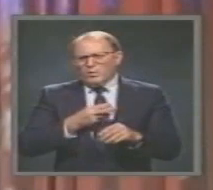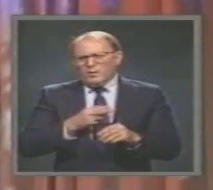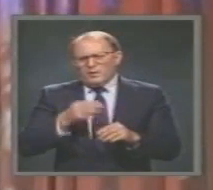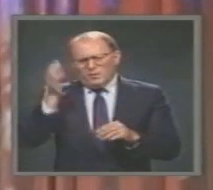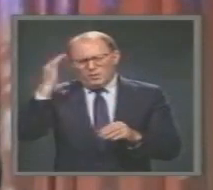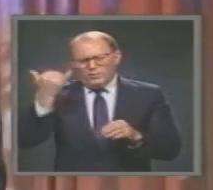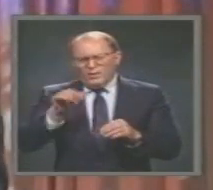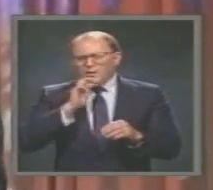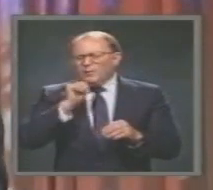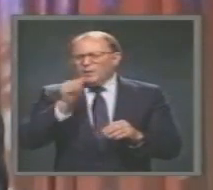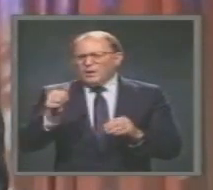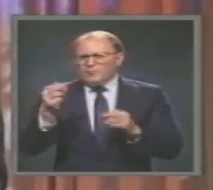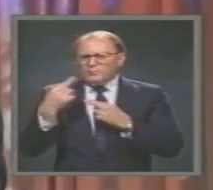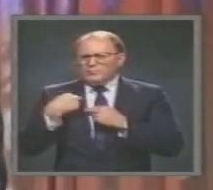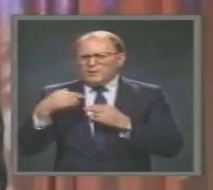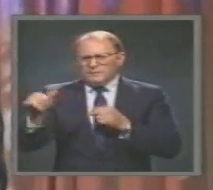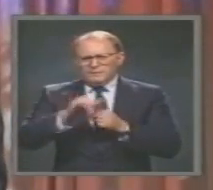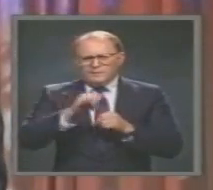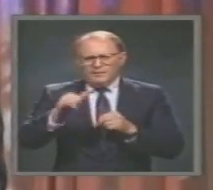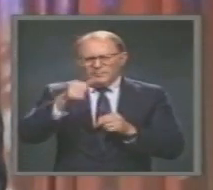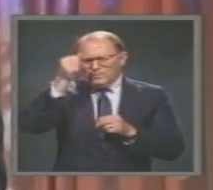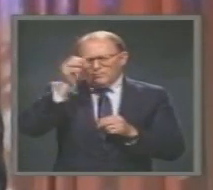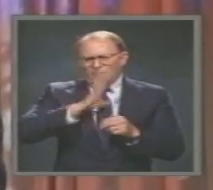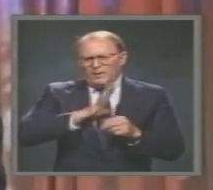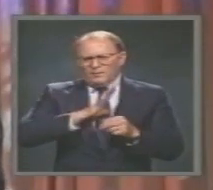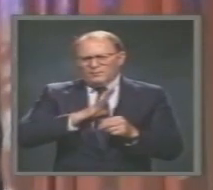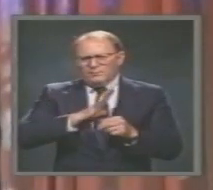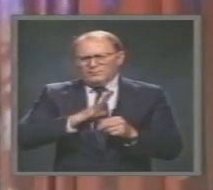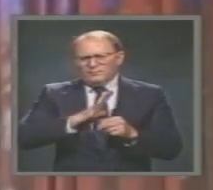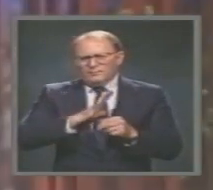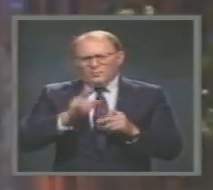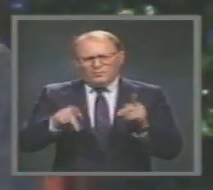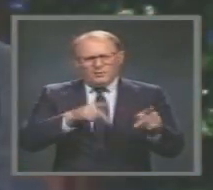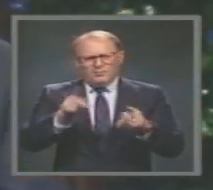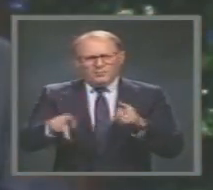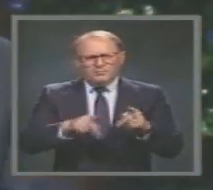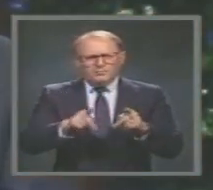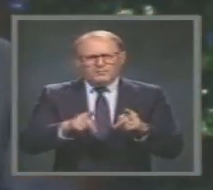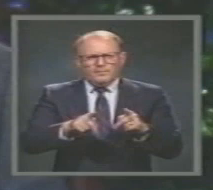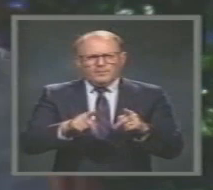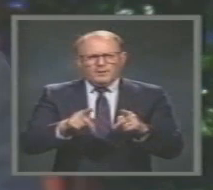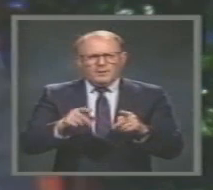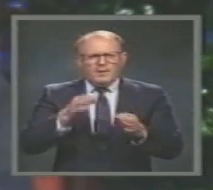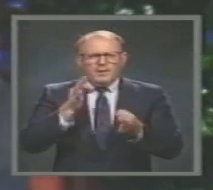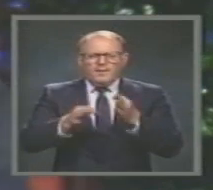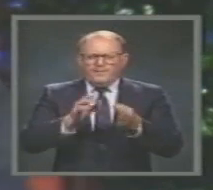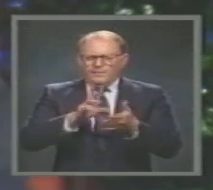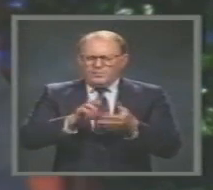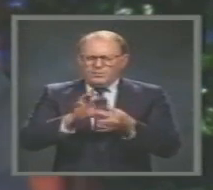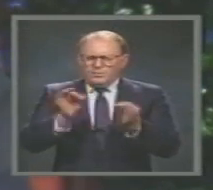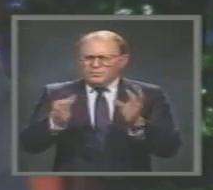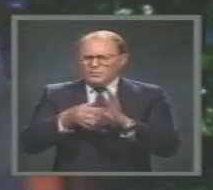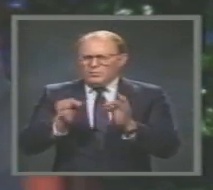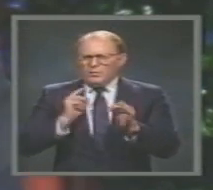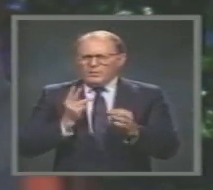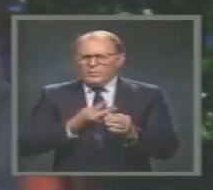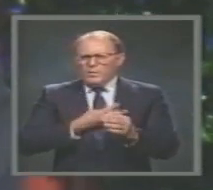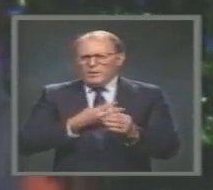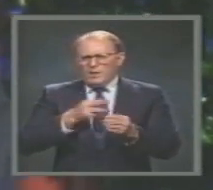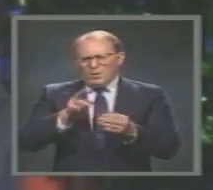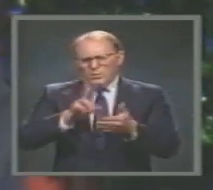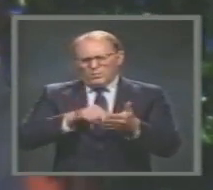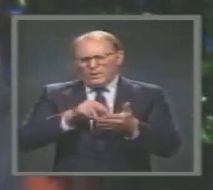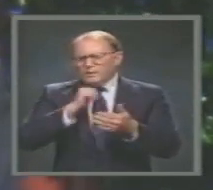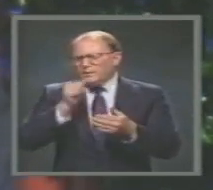accountable as we do people, do we now? If the story we read from the Bible a while ago is not the true story